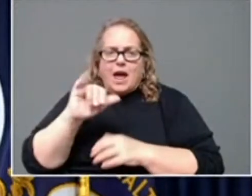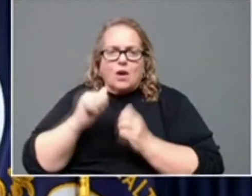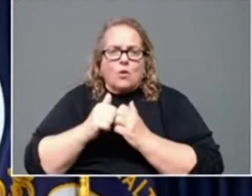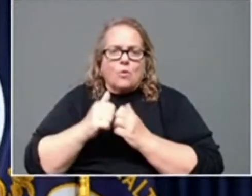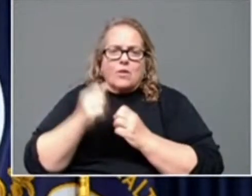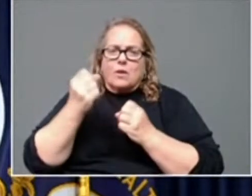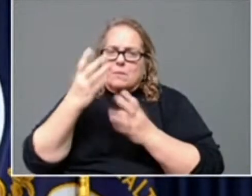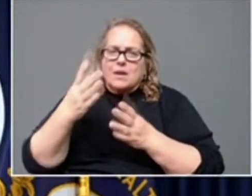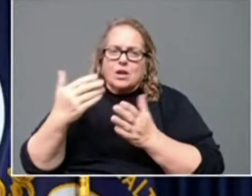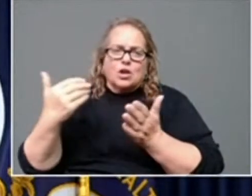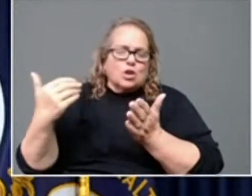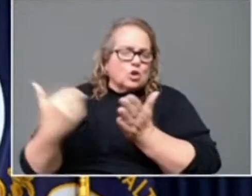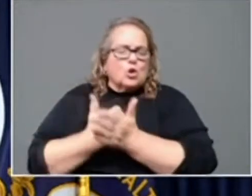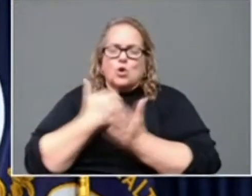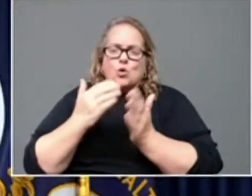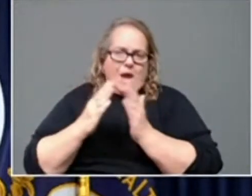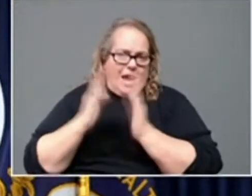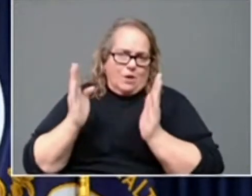houses. That's